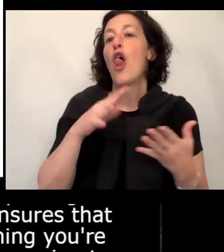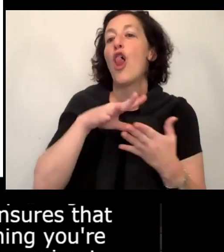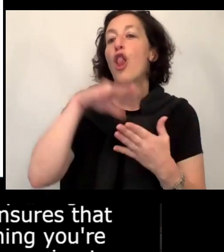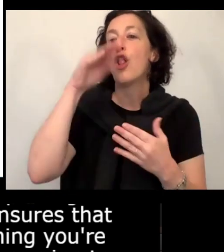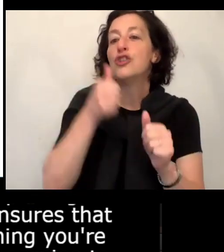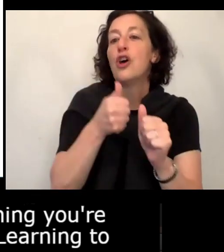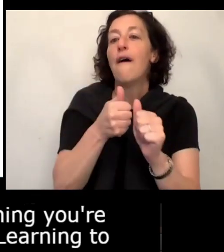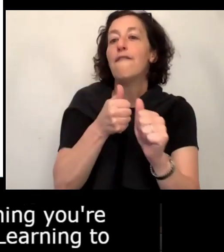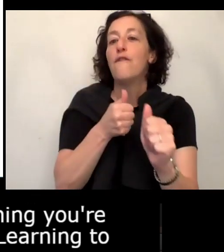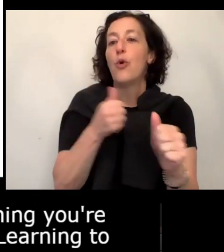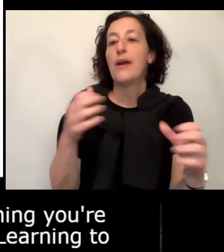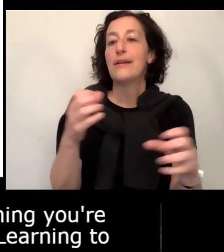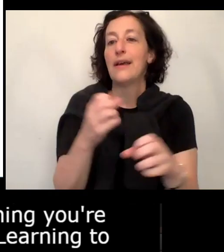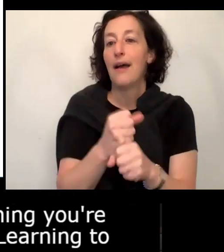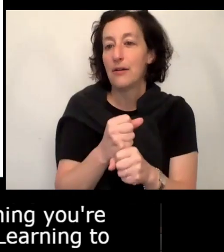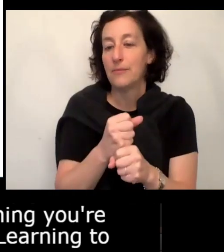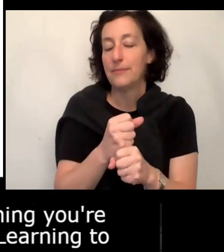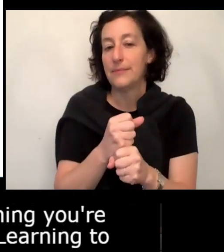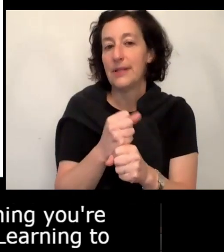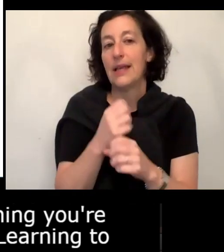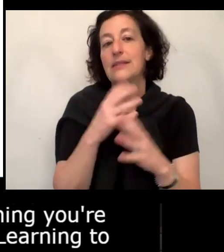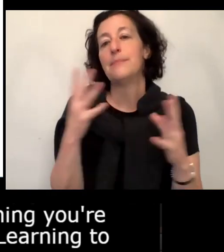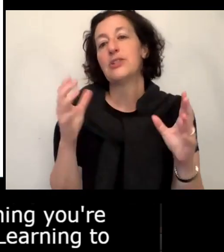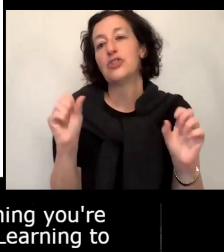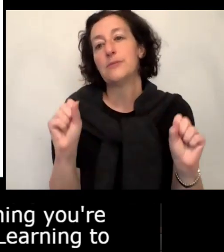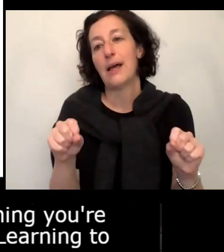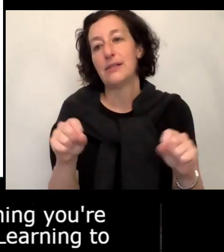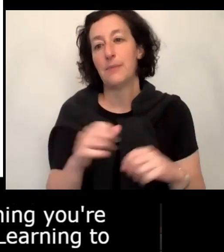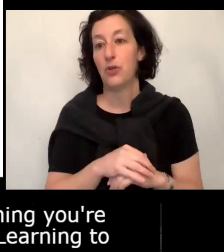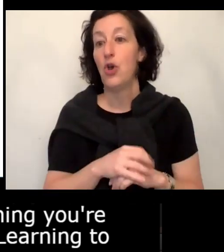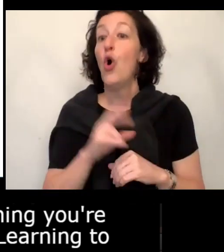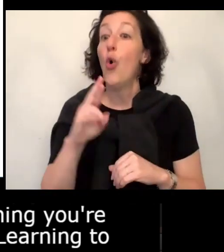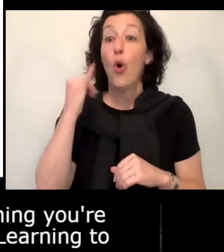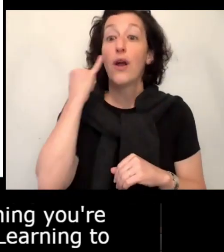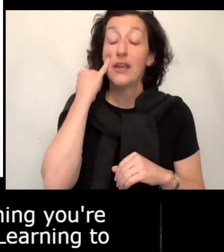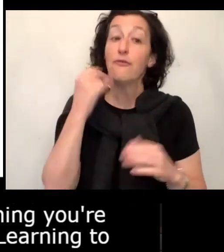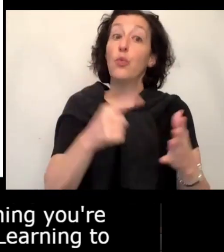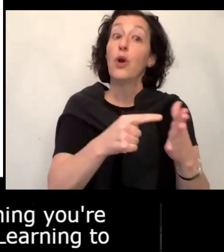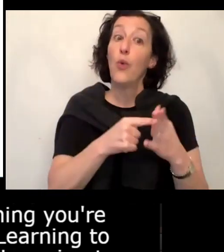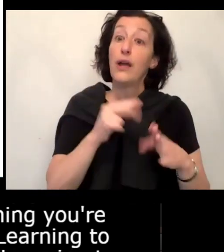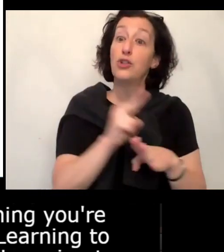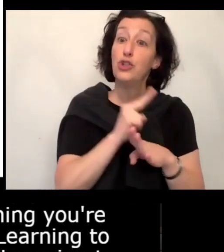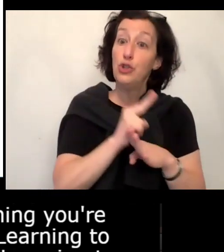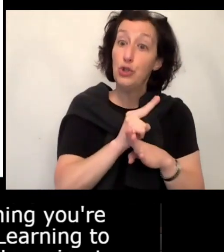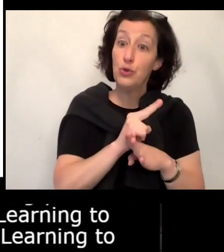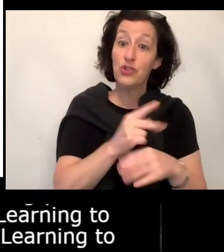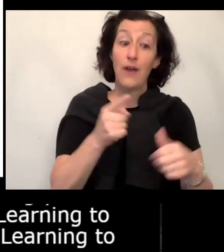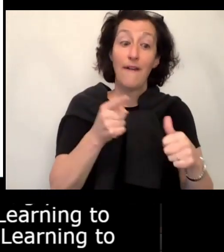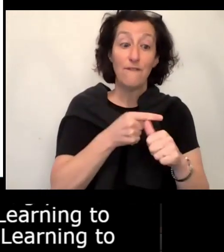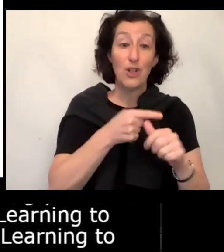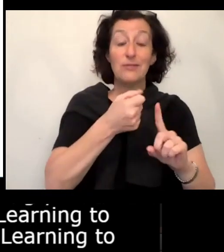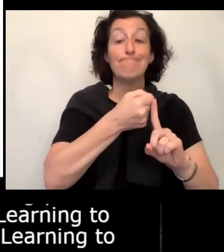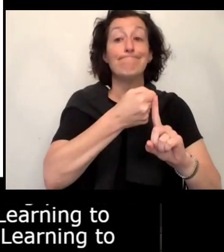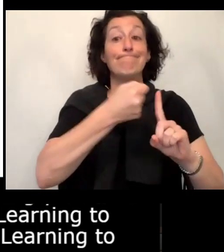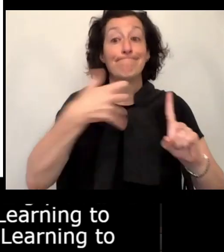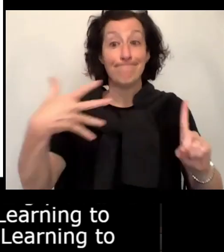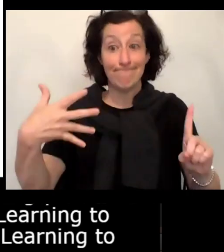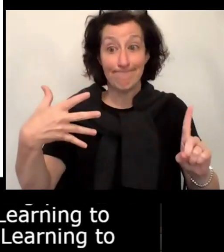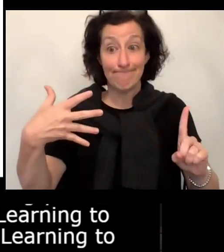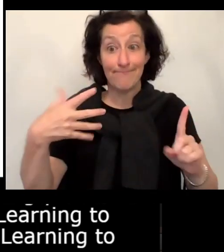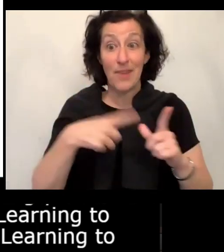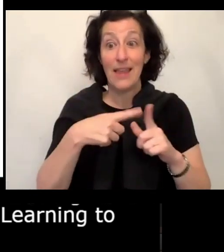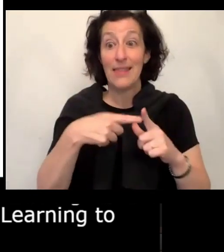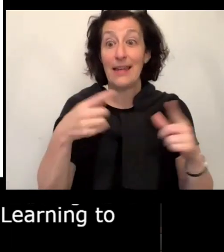avoid abbreviations, learning to explain them when you must use them. Of course, social media,